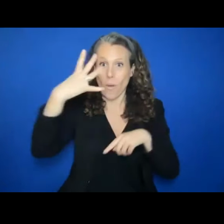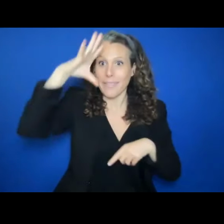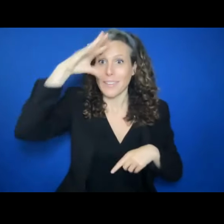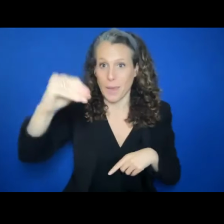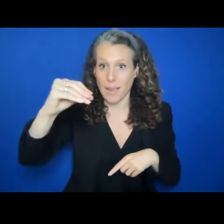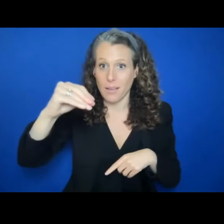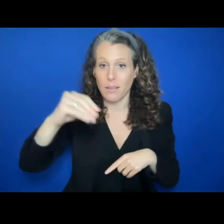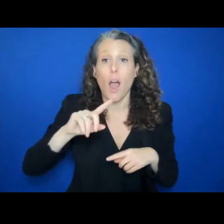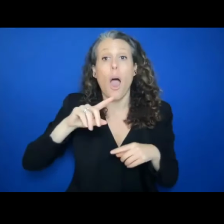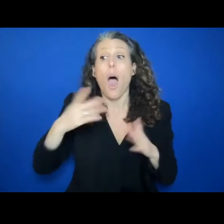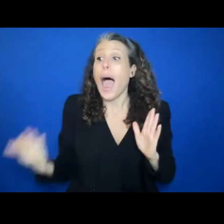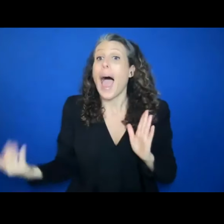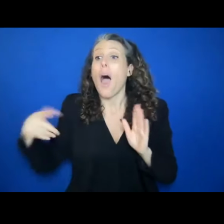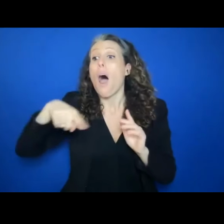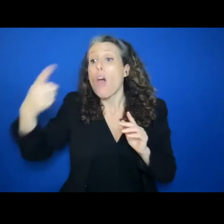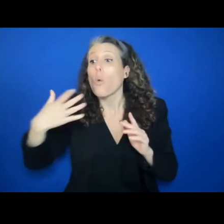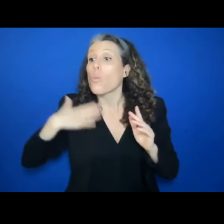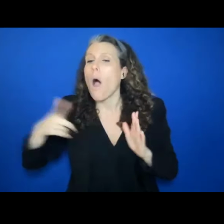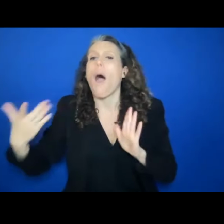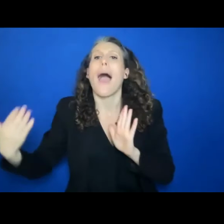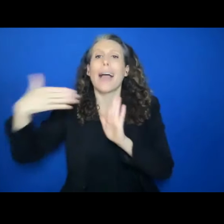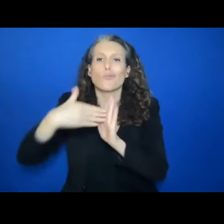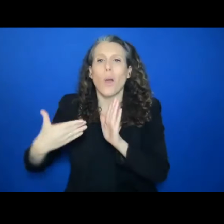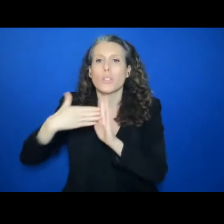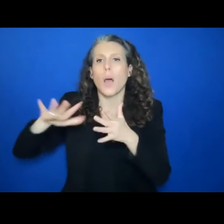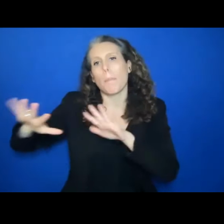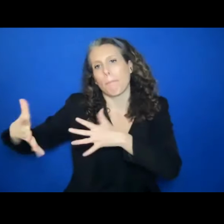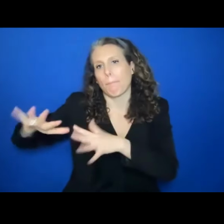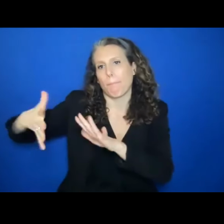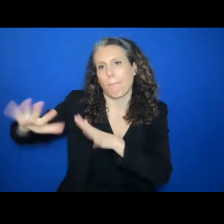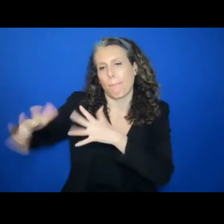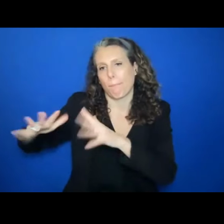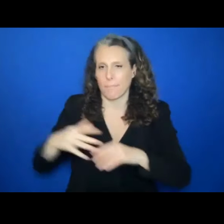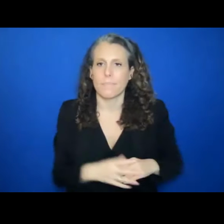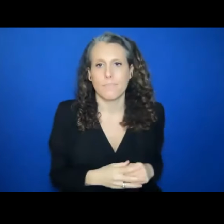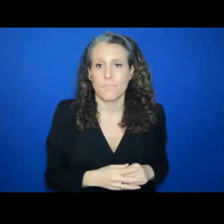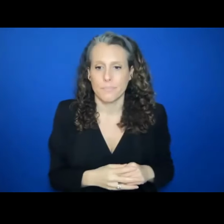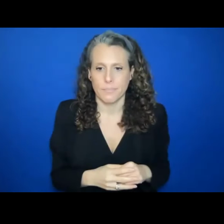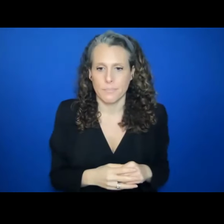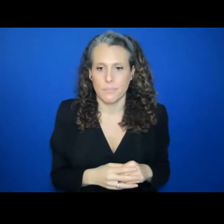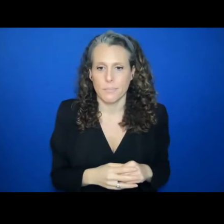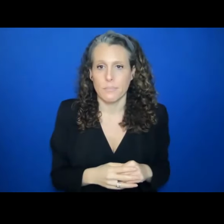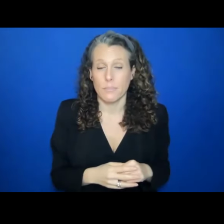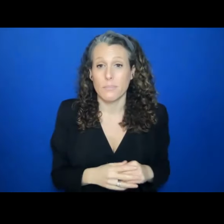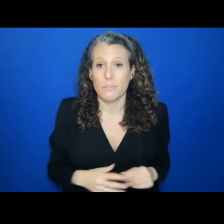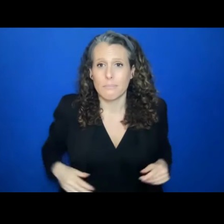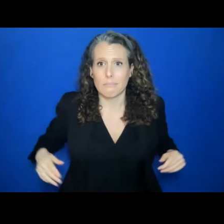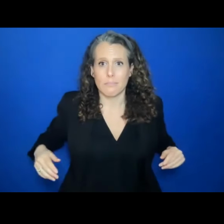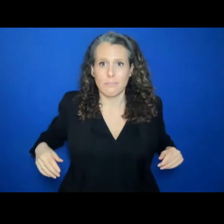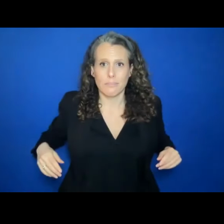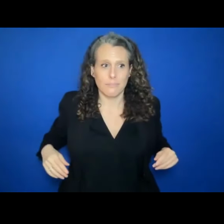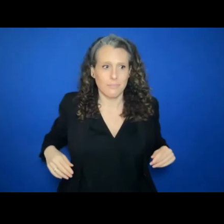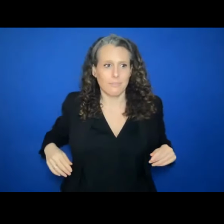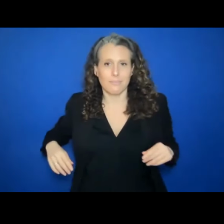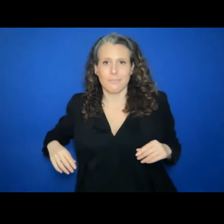conditional. Of course, there's been a phrase where gender has been an issue around this whole arena.